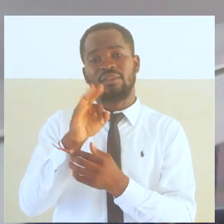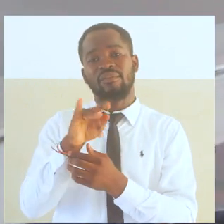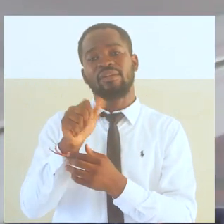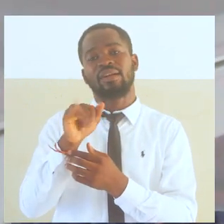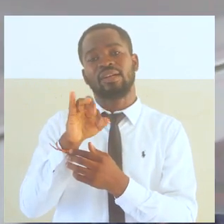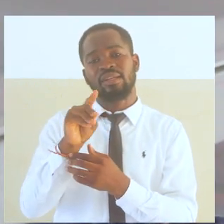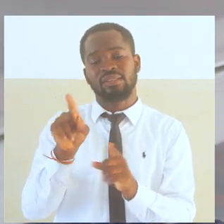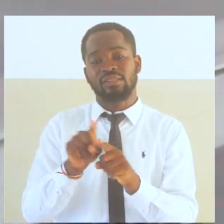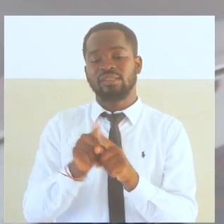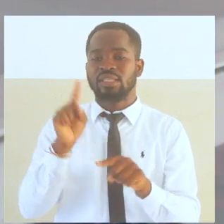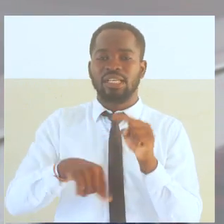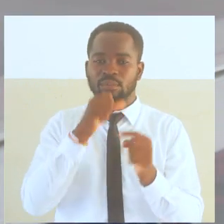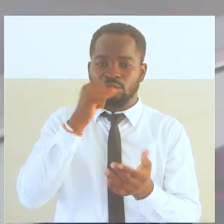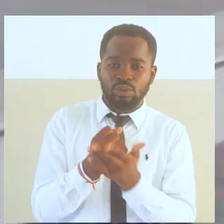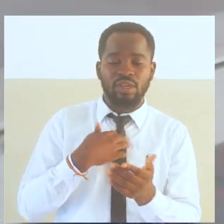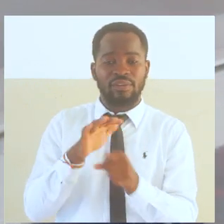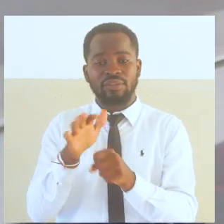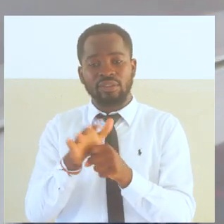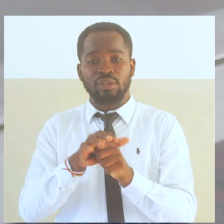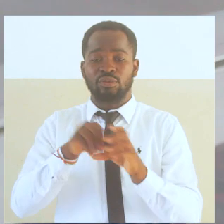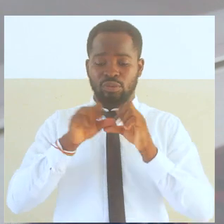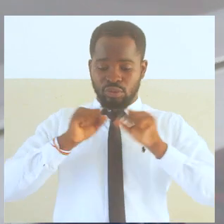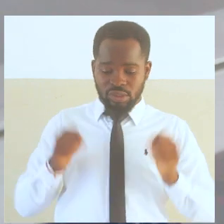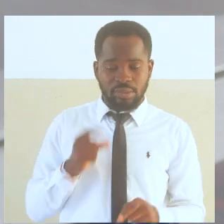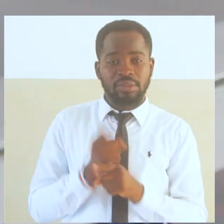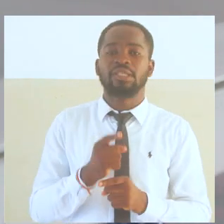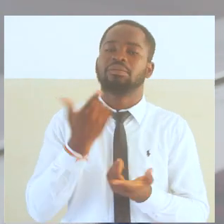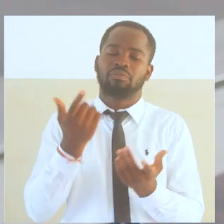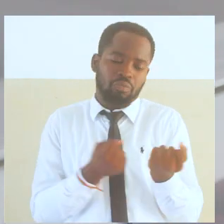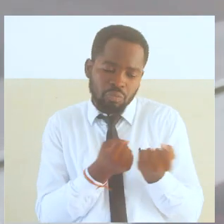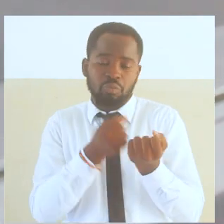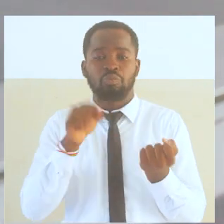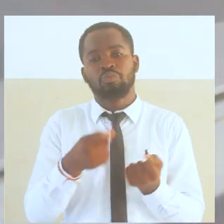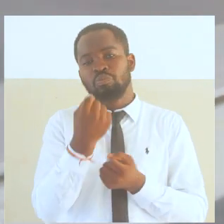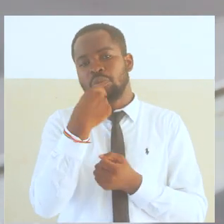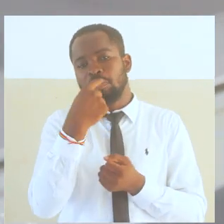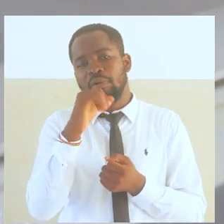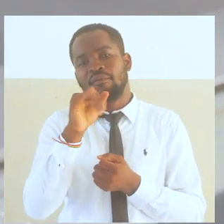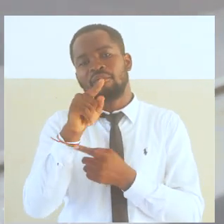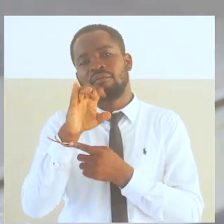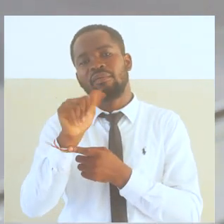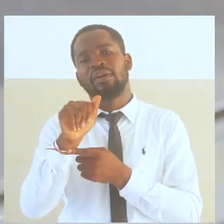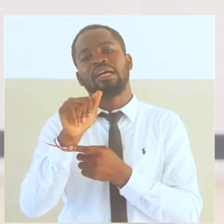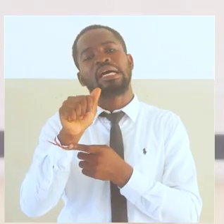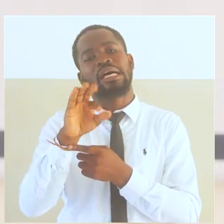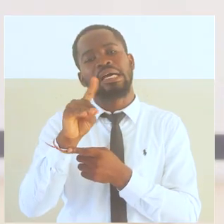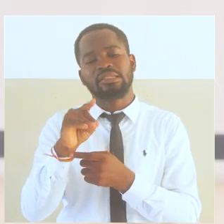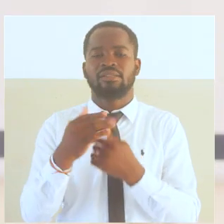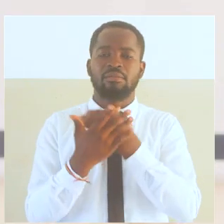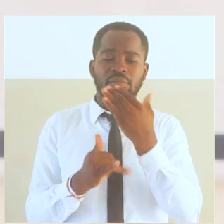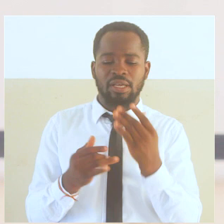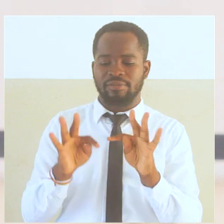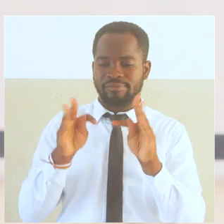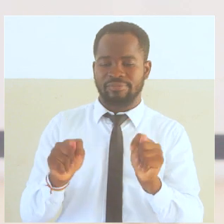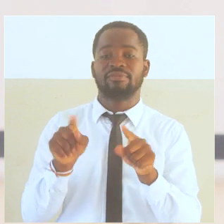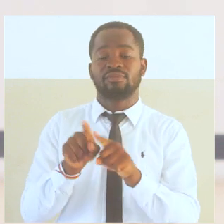with the synthetic folic acid to make sure your blood is well fortified before you get pregnant. And it's very cheap. You walk to the pharmacy,